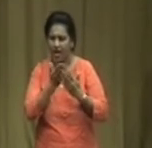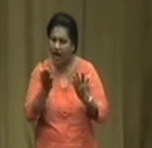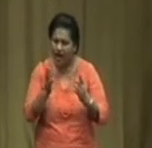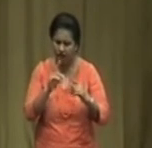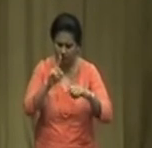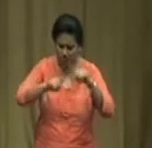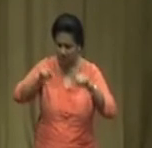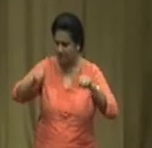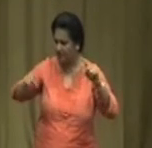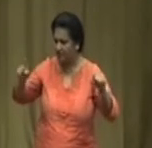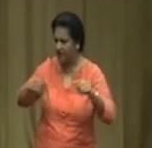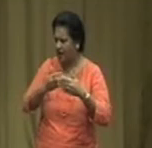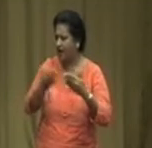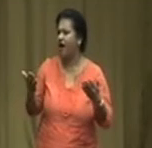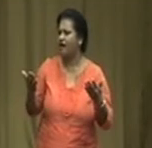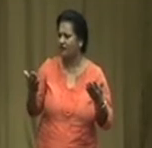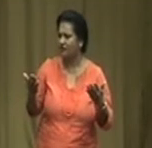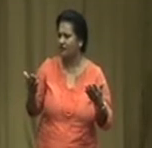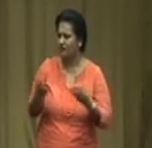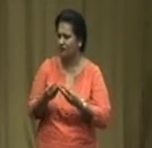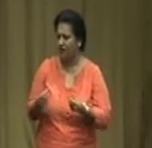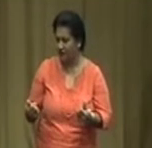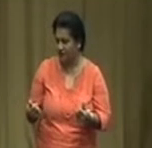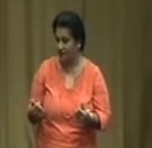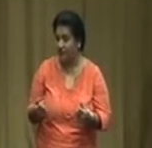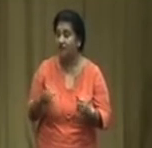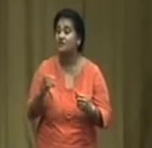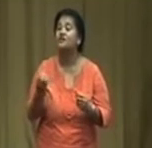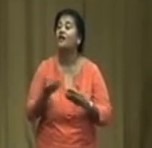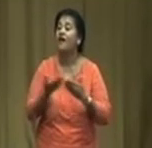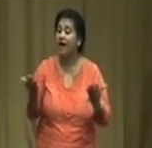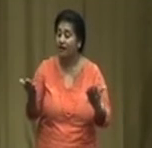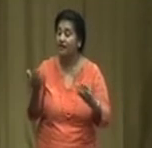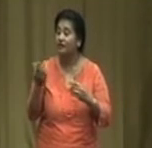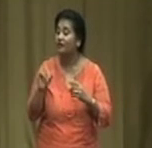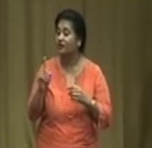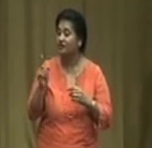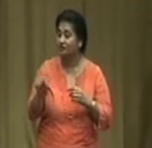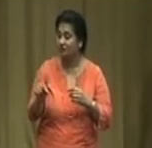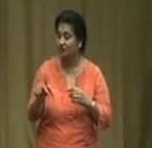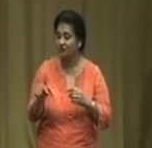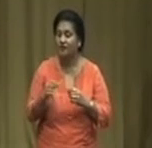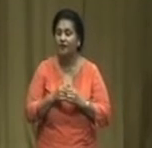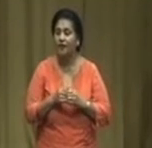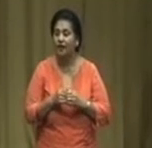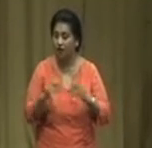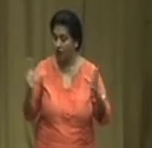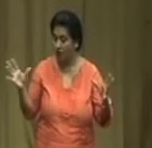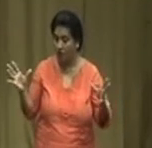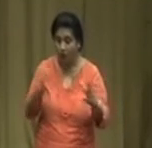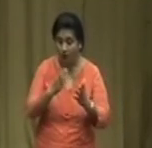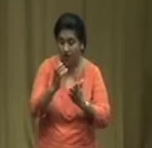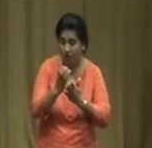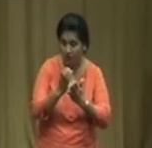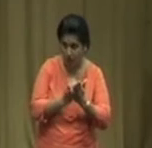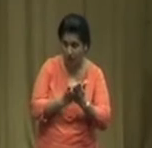an international credit transfer system, and the way that we've approached it at the OerU is to assemble all our courses